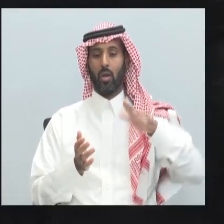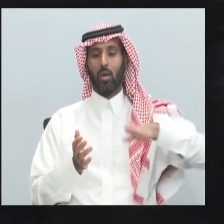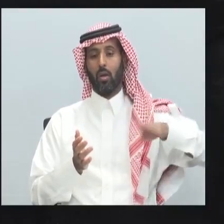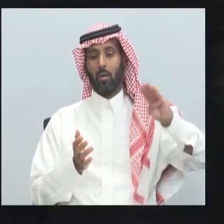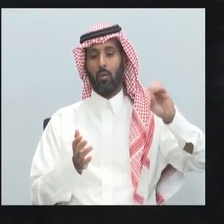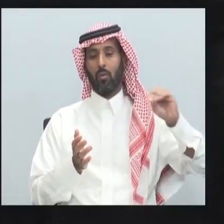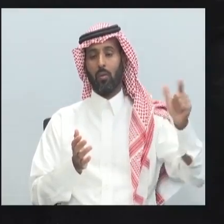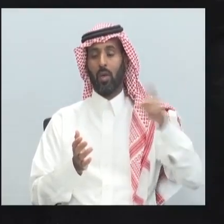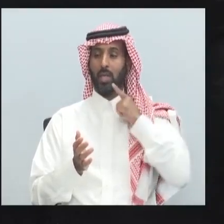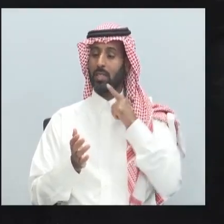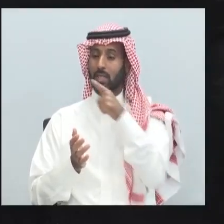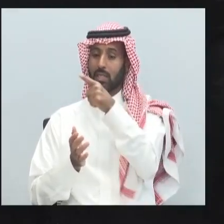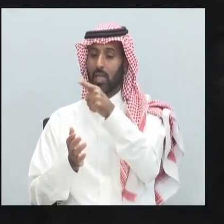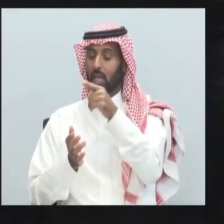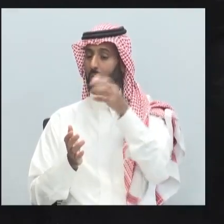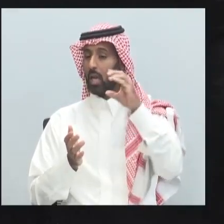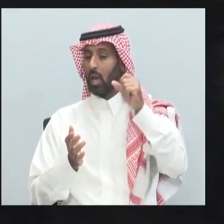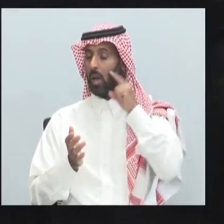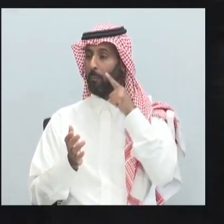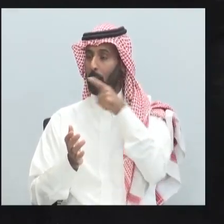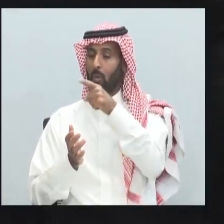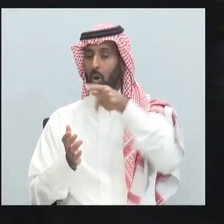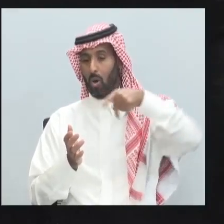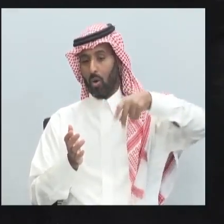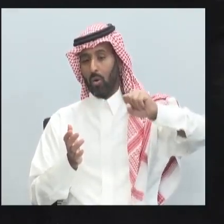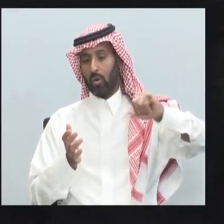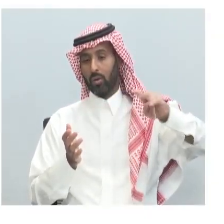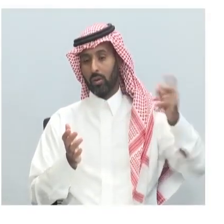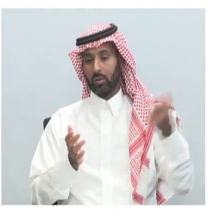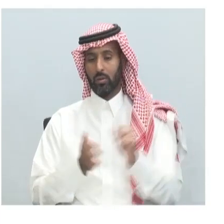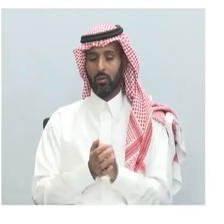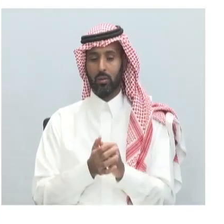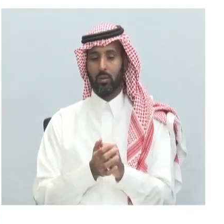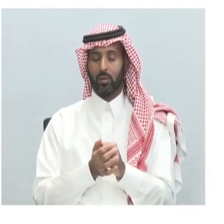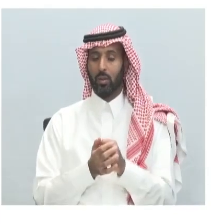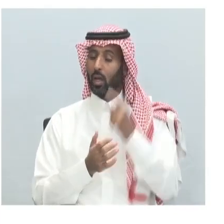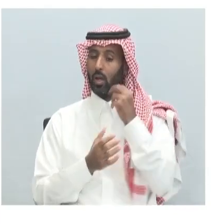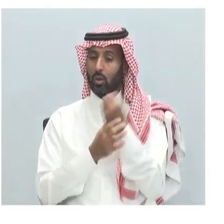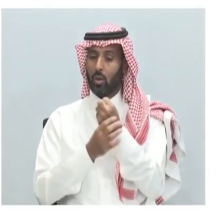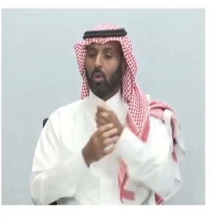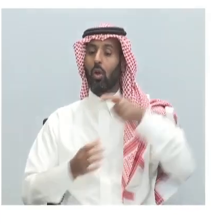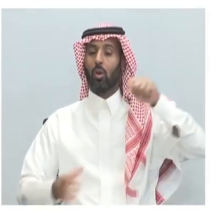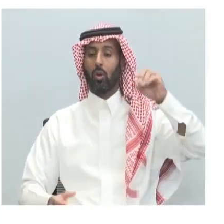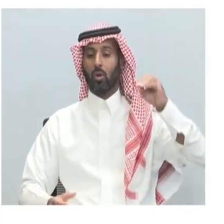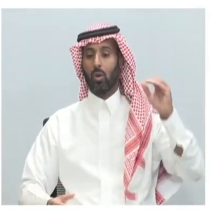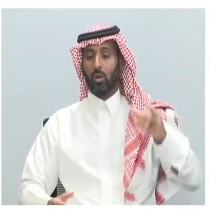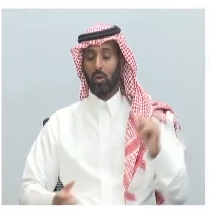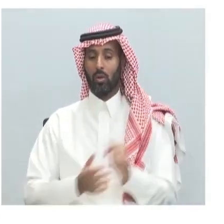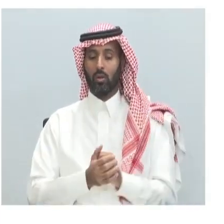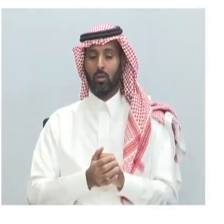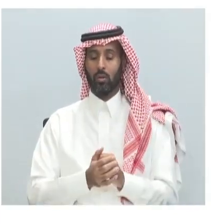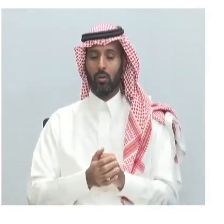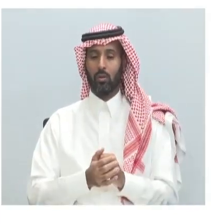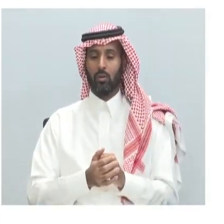boy. C, we have point, point. Excellent. D, we have toy,